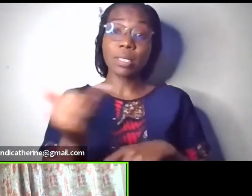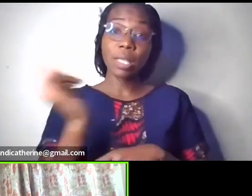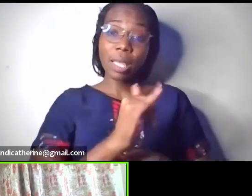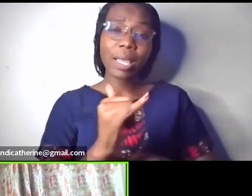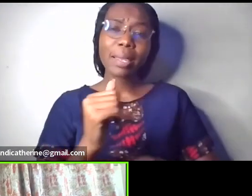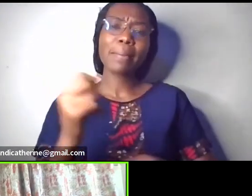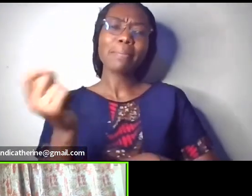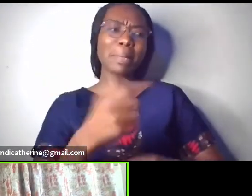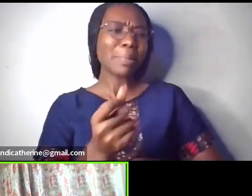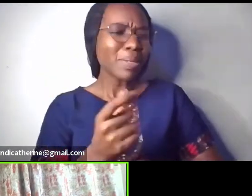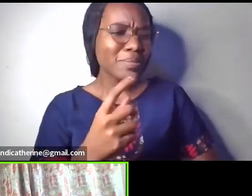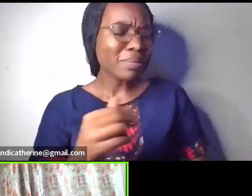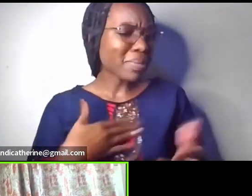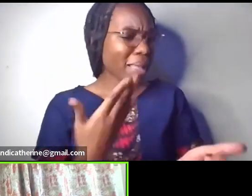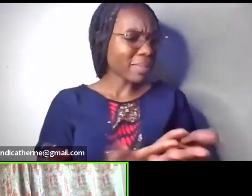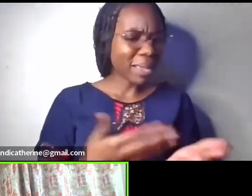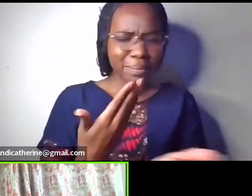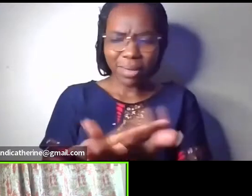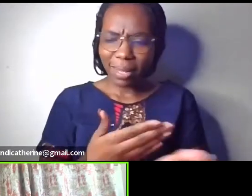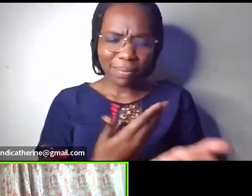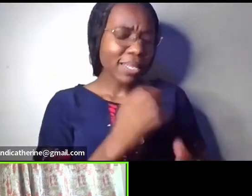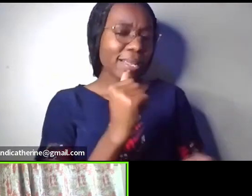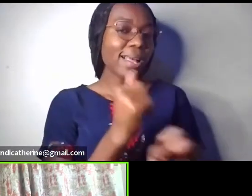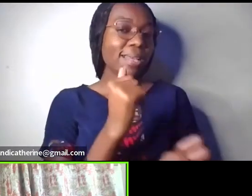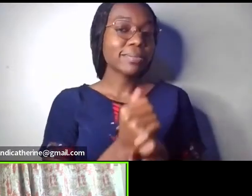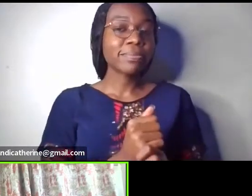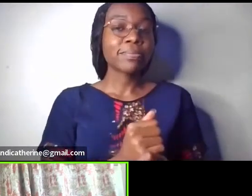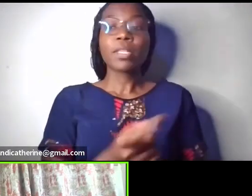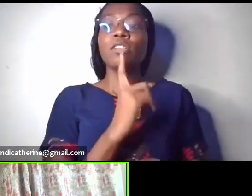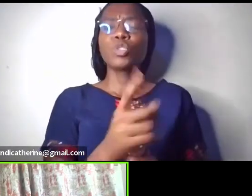Long story short, in June of